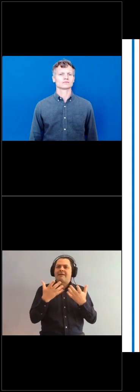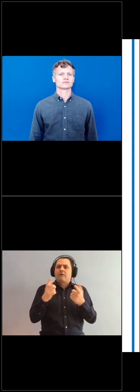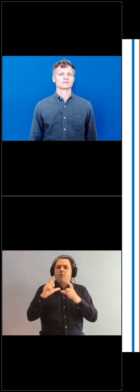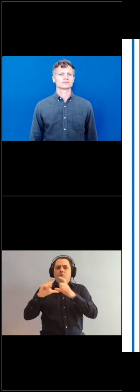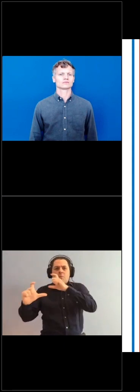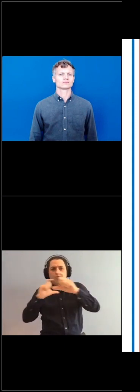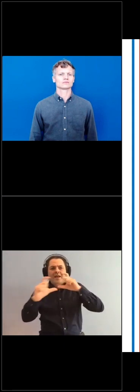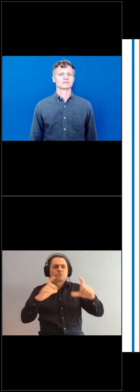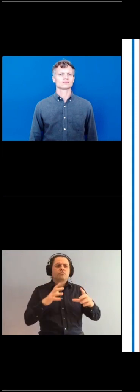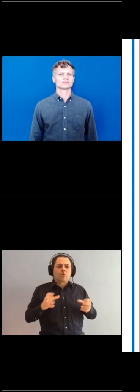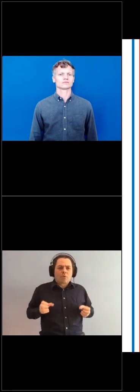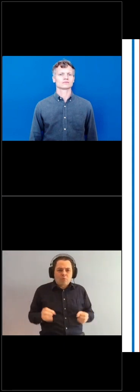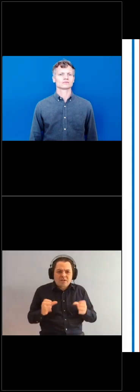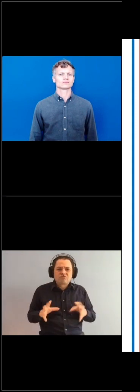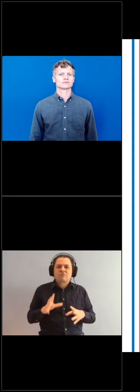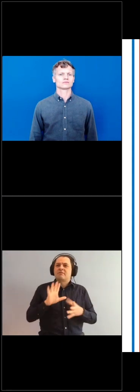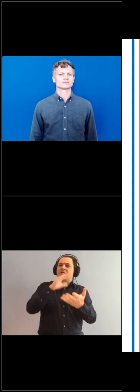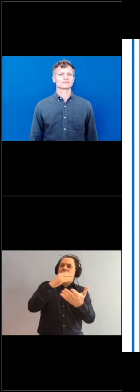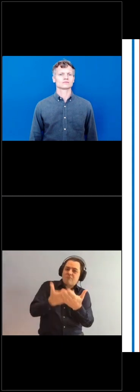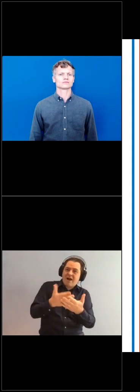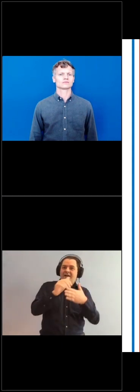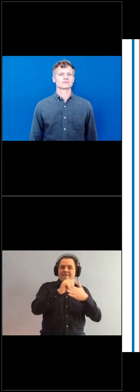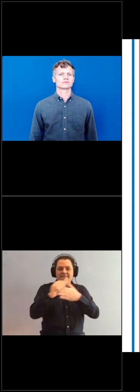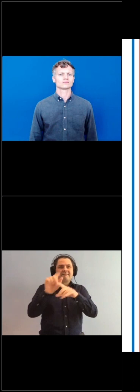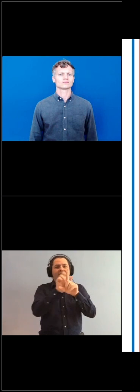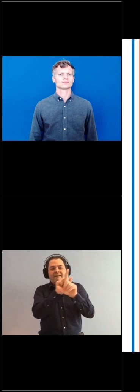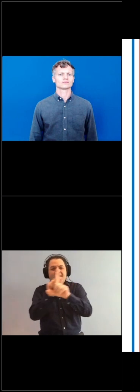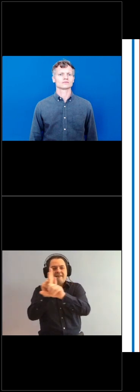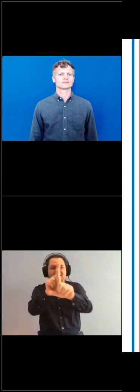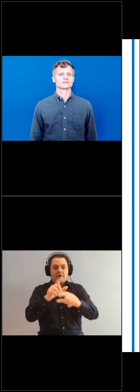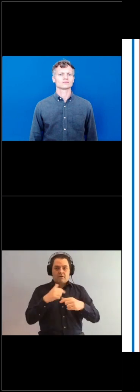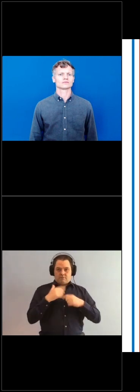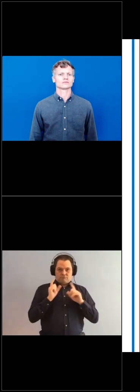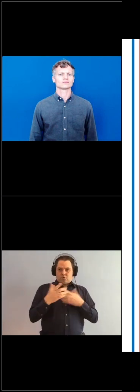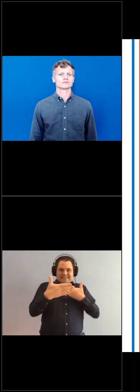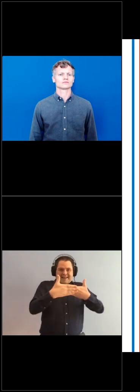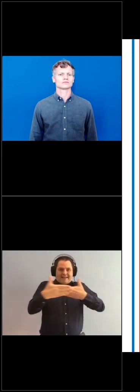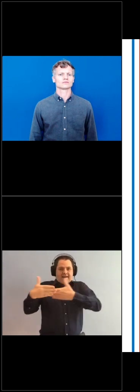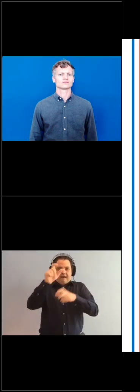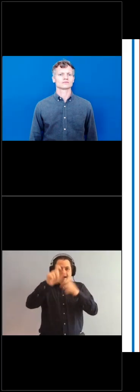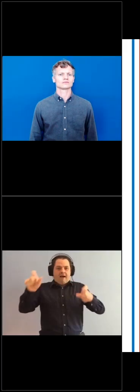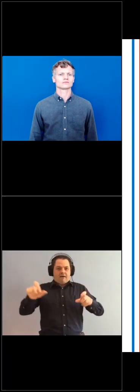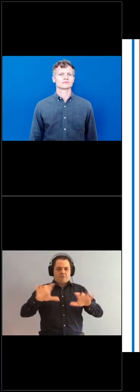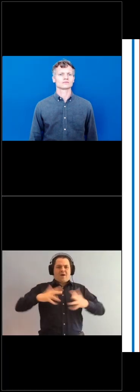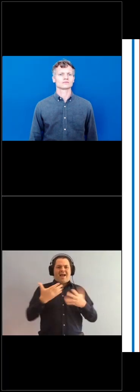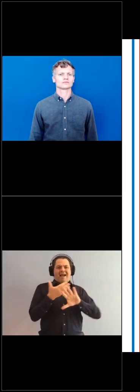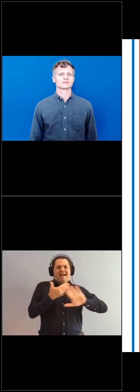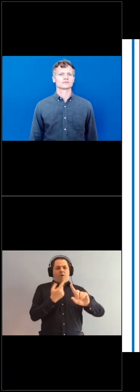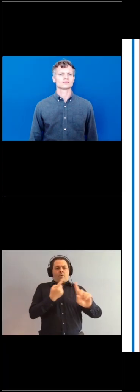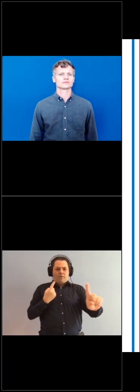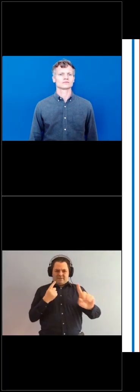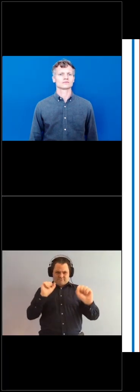moving around, such as orientation, or having difficulties in practicing the physical distancing. In terms of